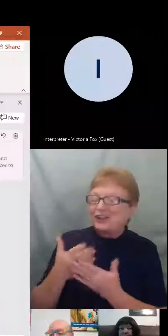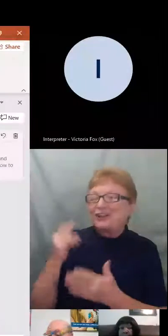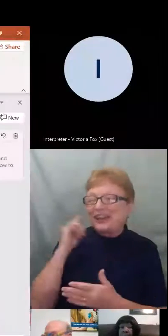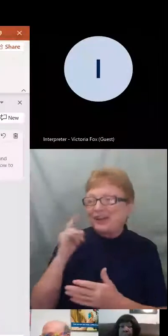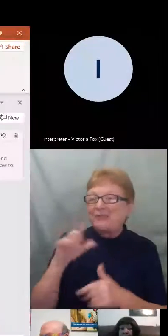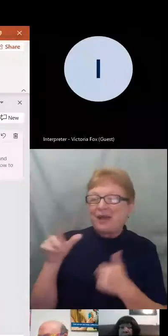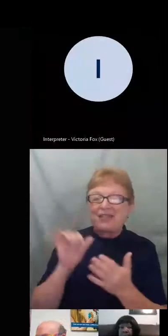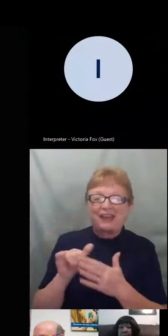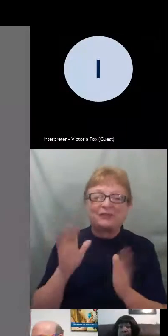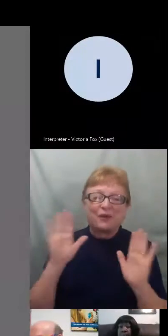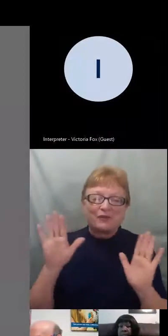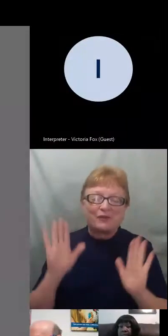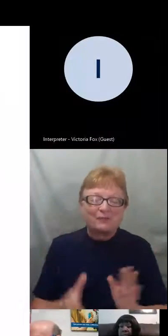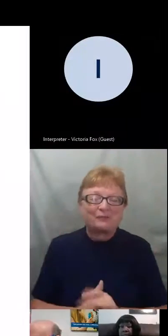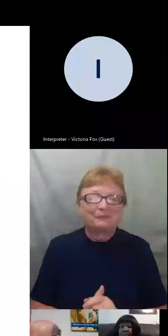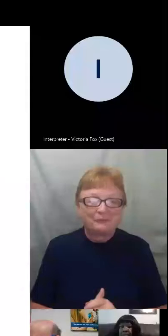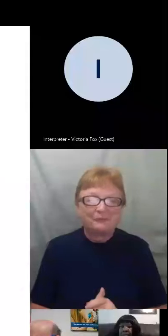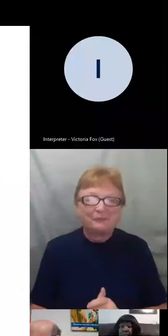Okay.